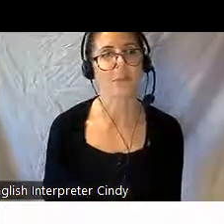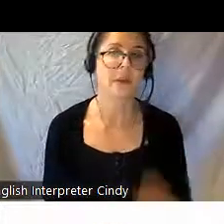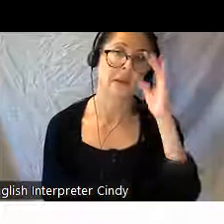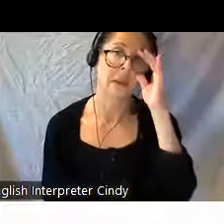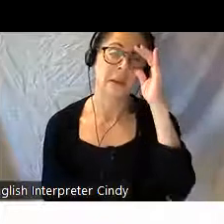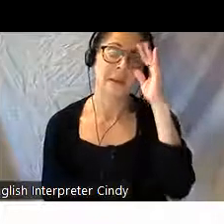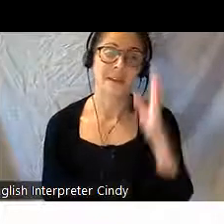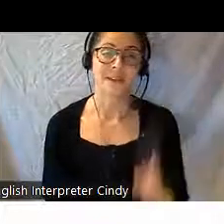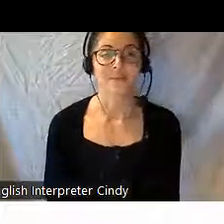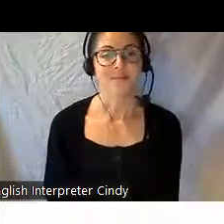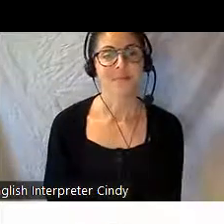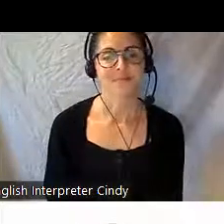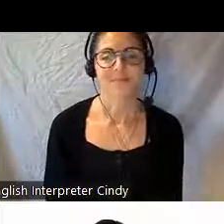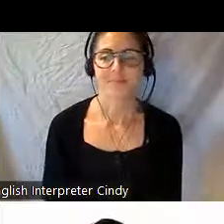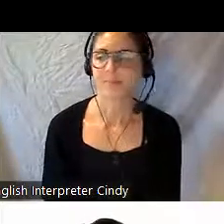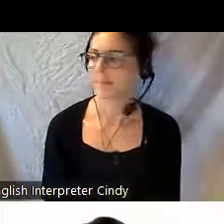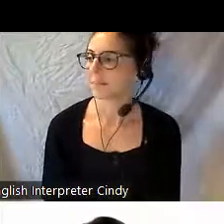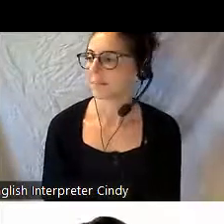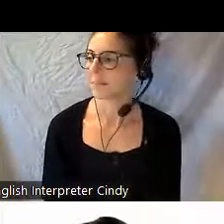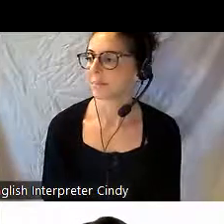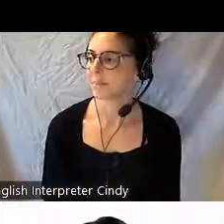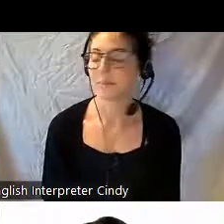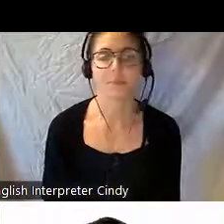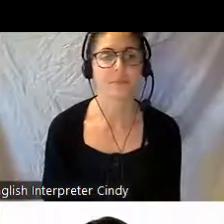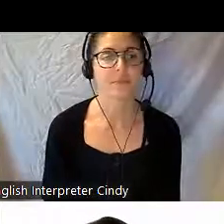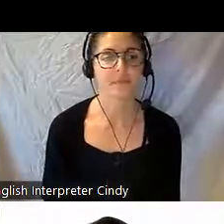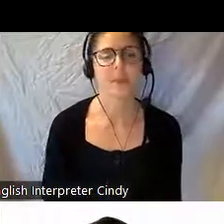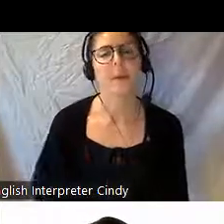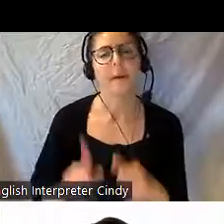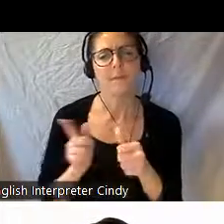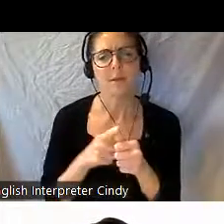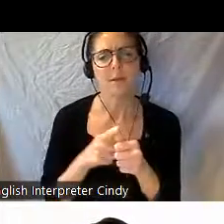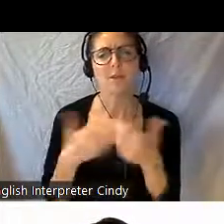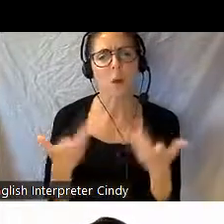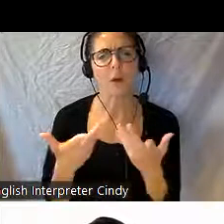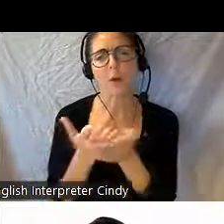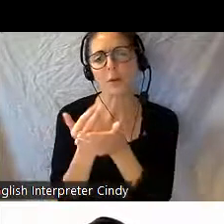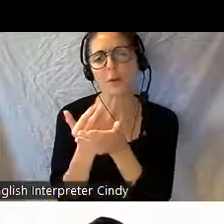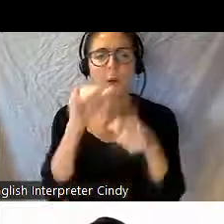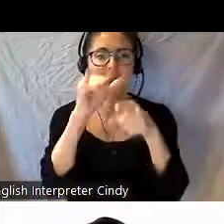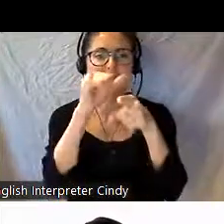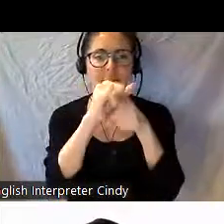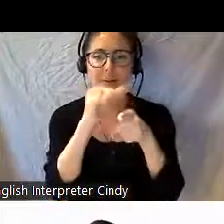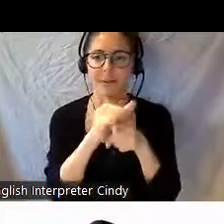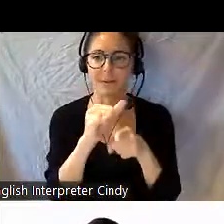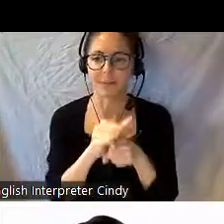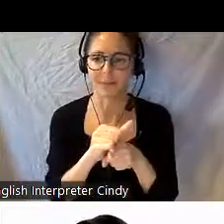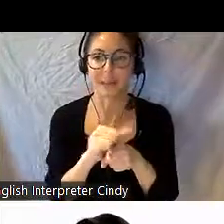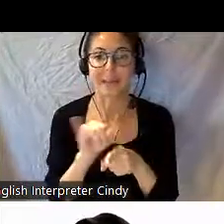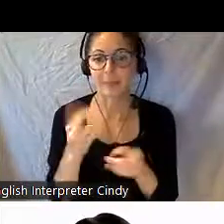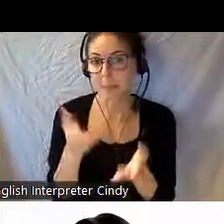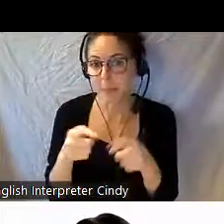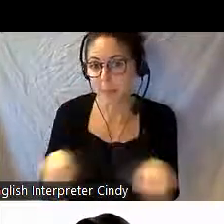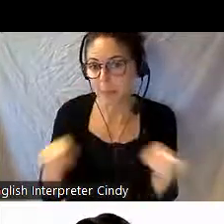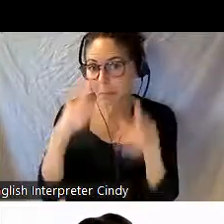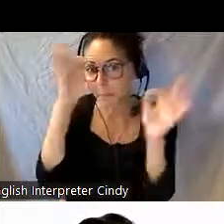Before I start, I wanted to go over a few terminologies just in case they are not useful, not known